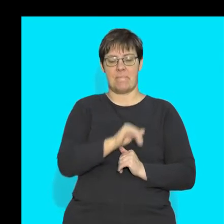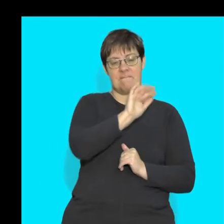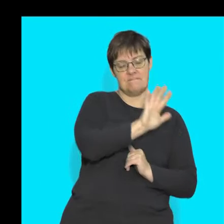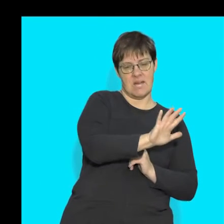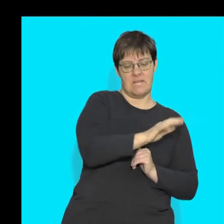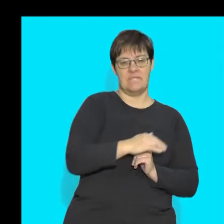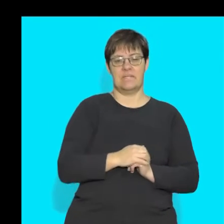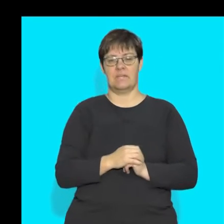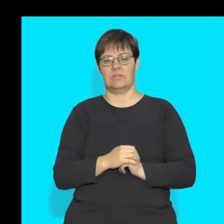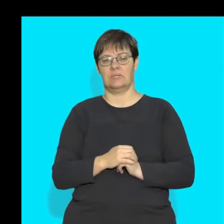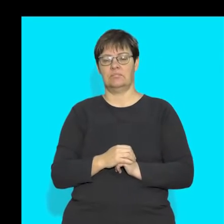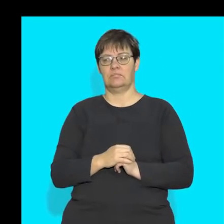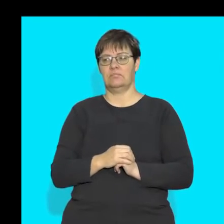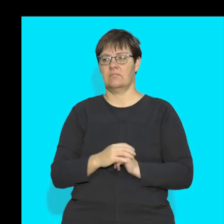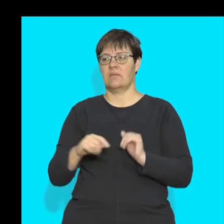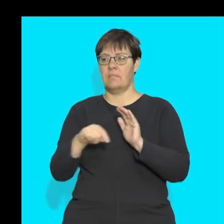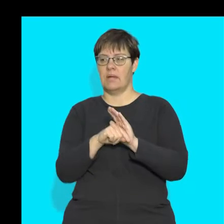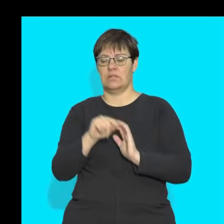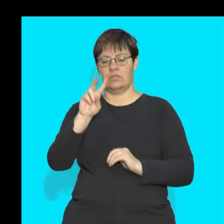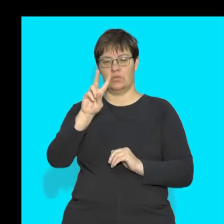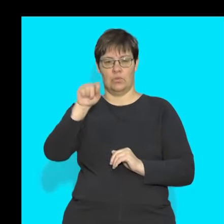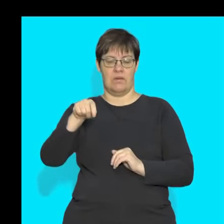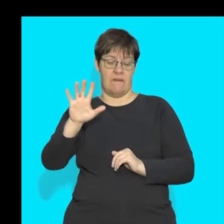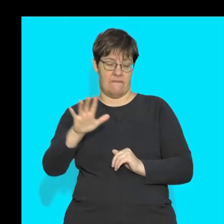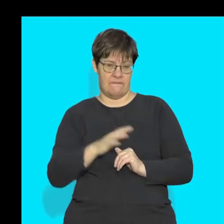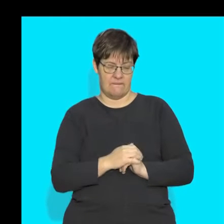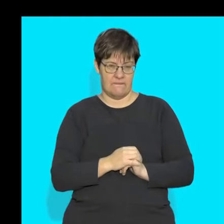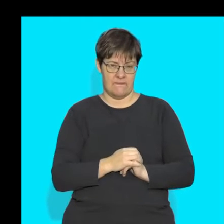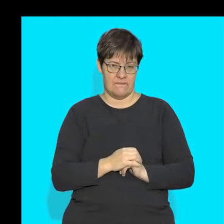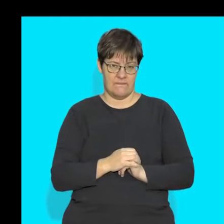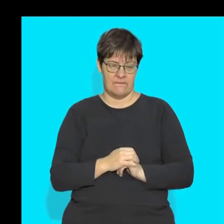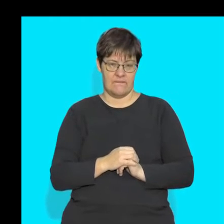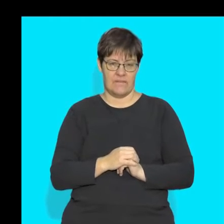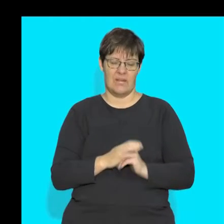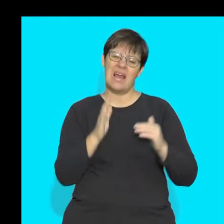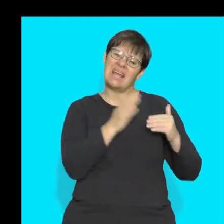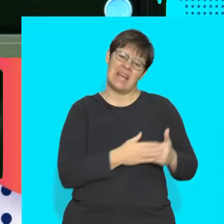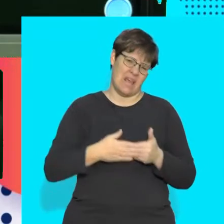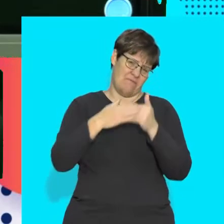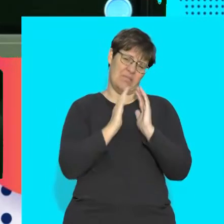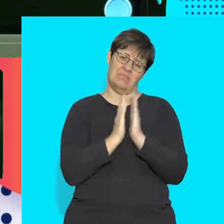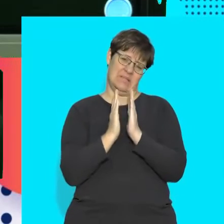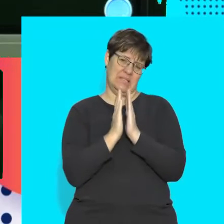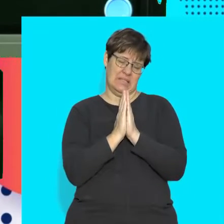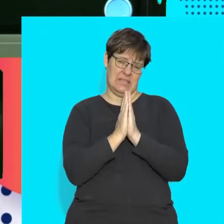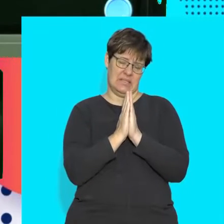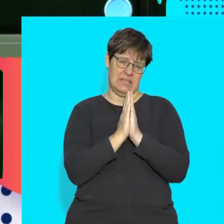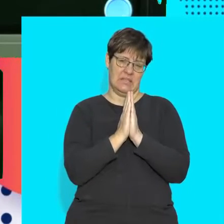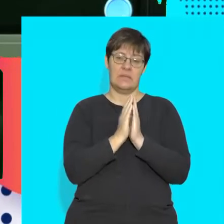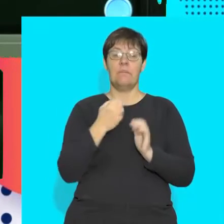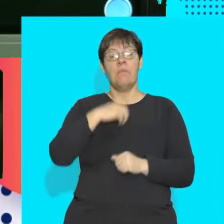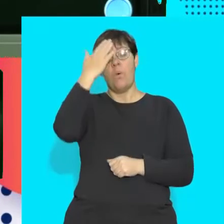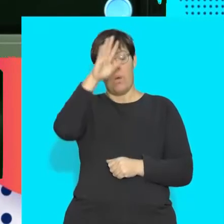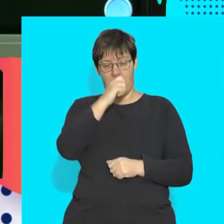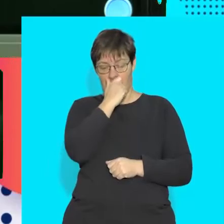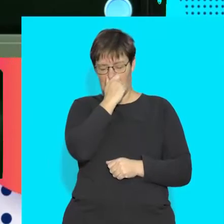5 minus 2.5. Please be careful here for me. I know,